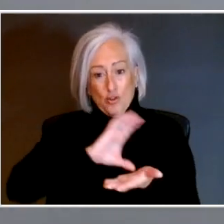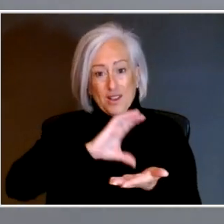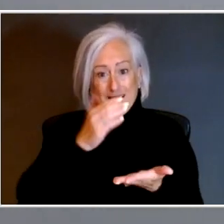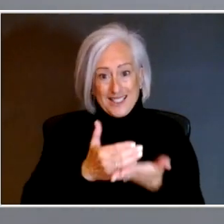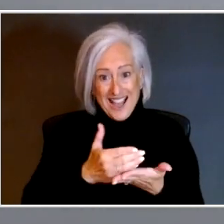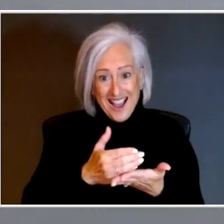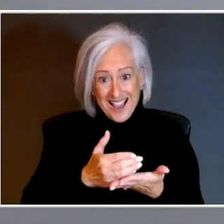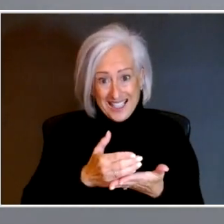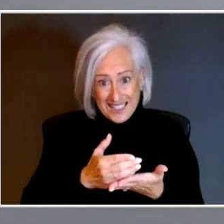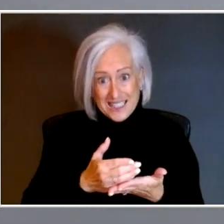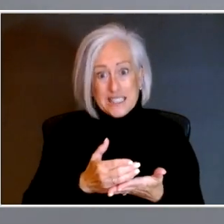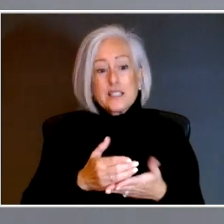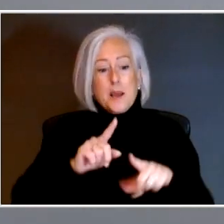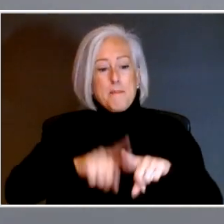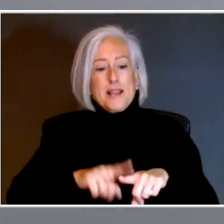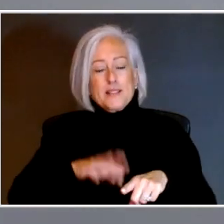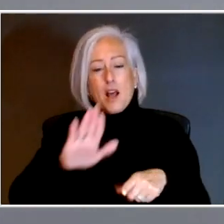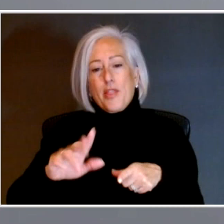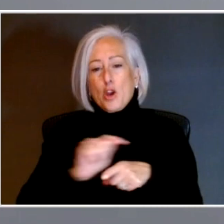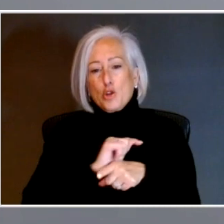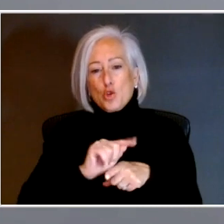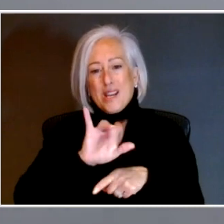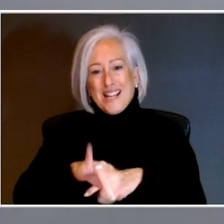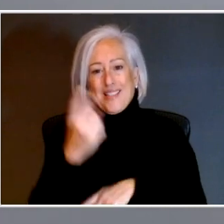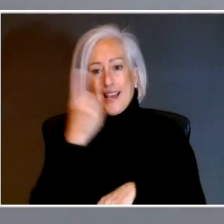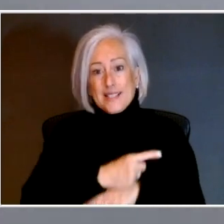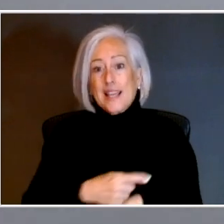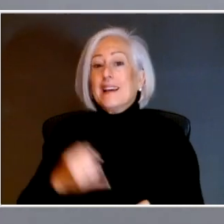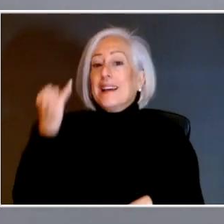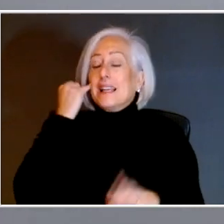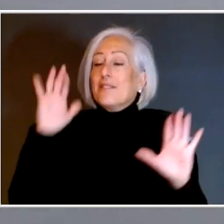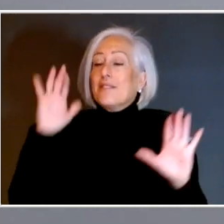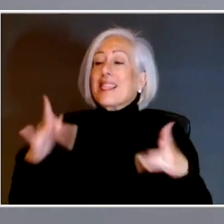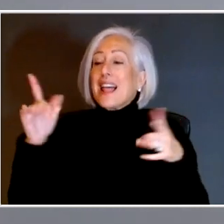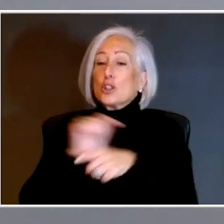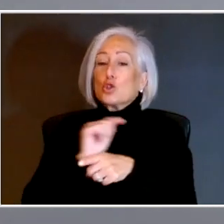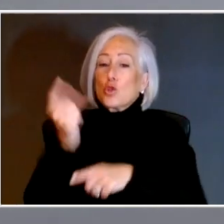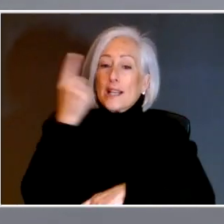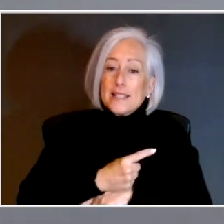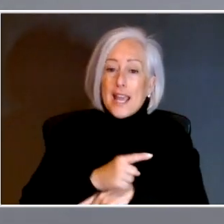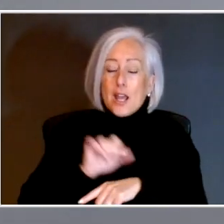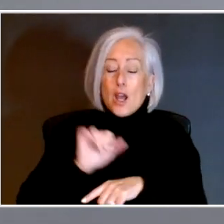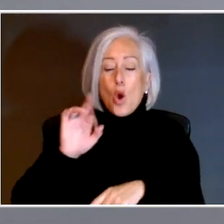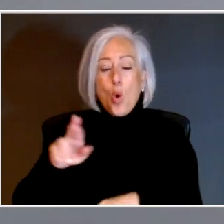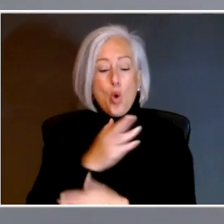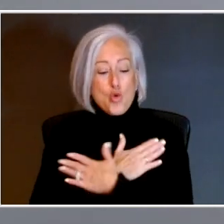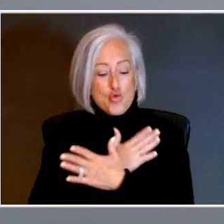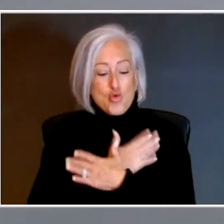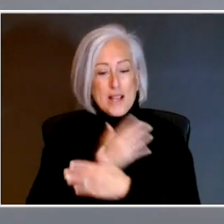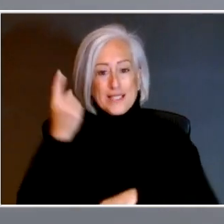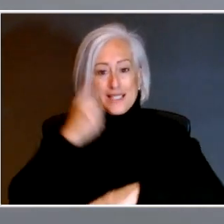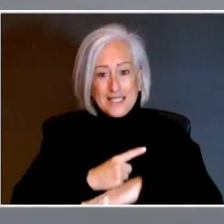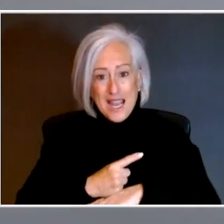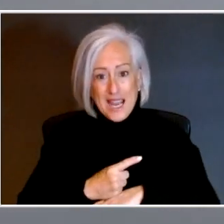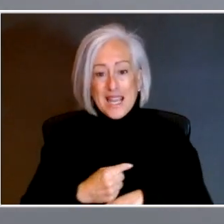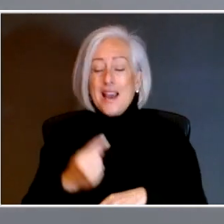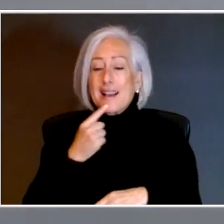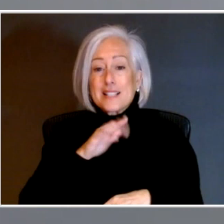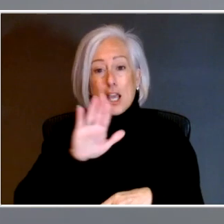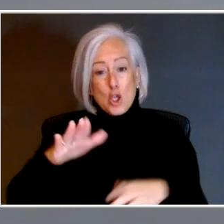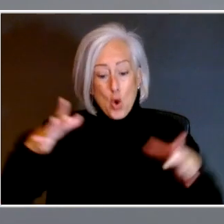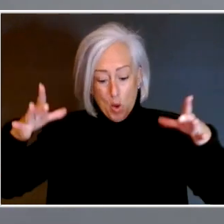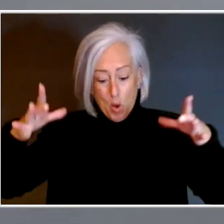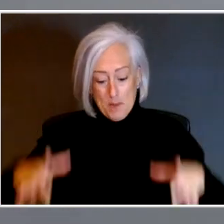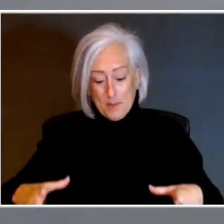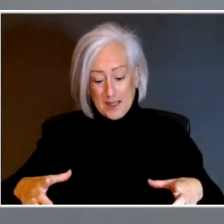that day. So for example, if an athlete is on a light training day or a rest day, I direct them to fill their plate at